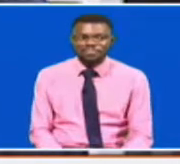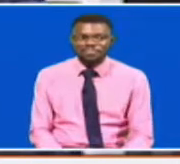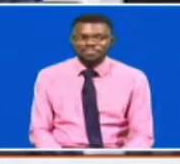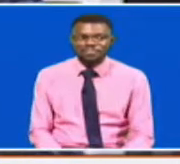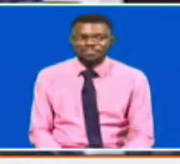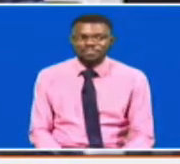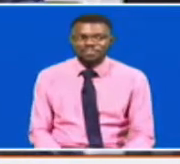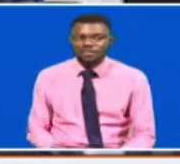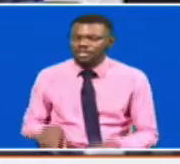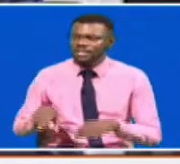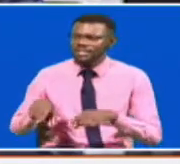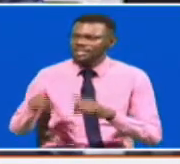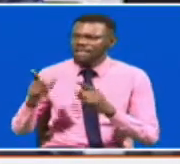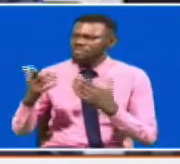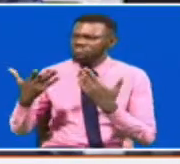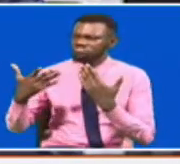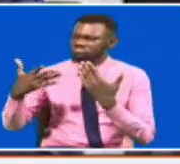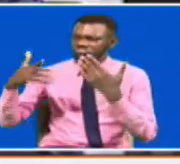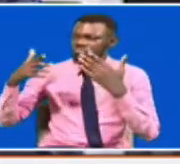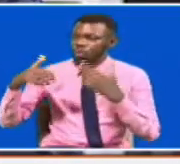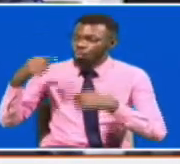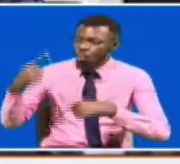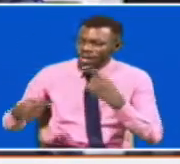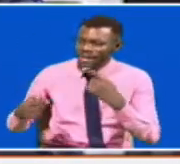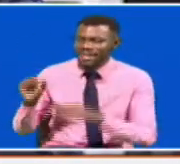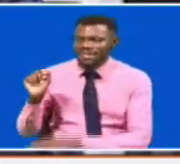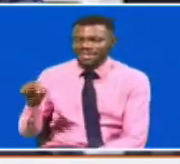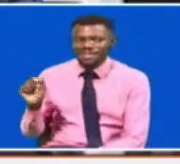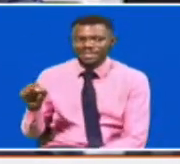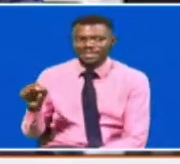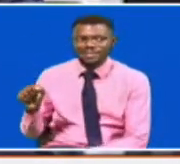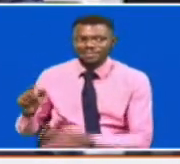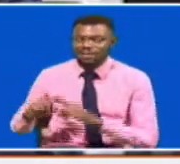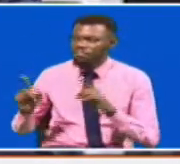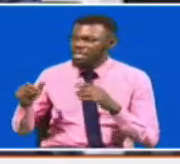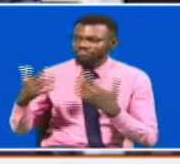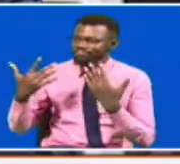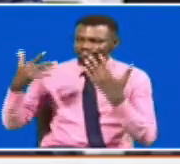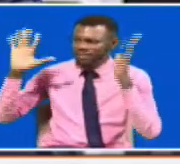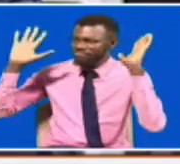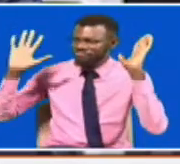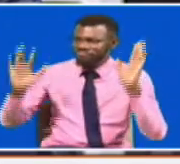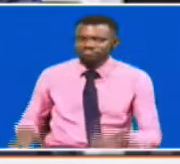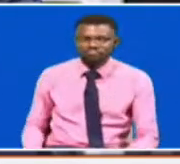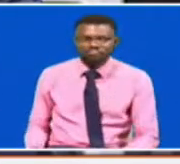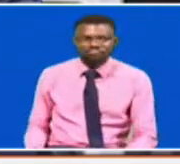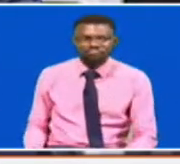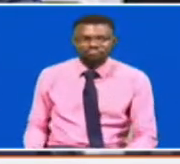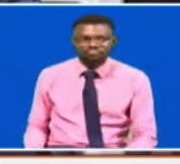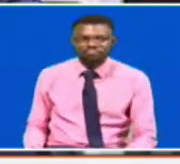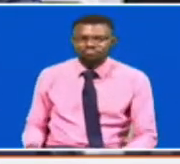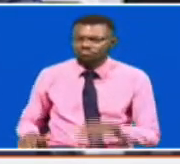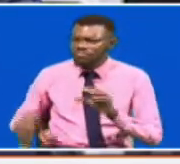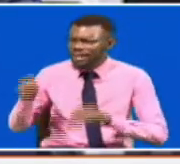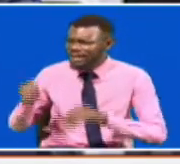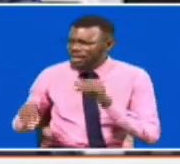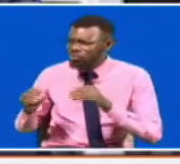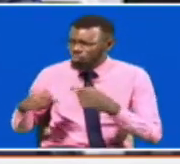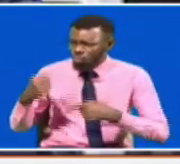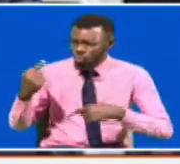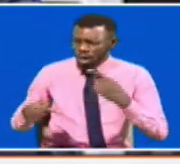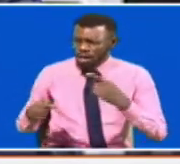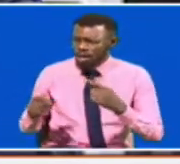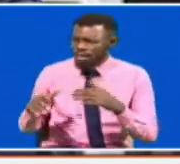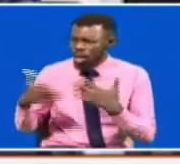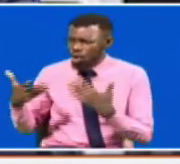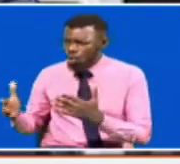gave it away. He won, yes, but he gave it away. Okay. Because elections are not won